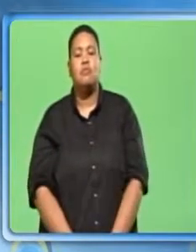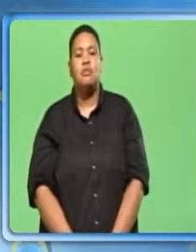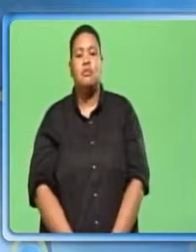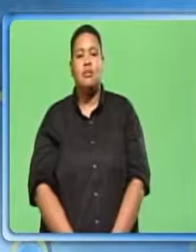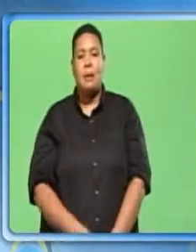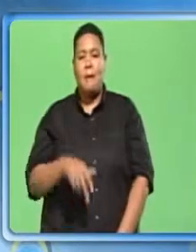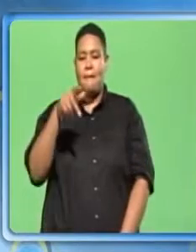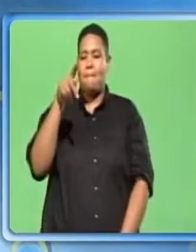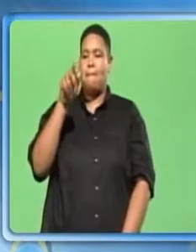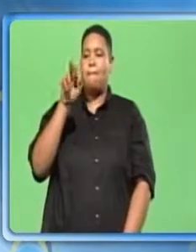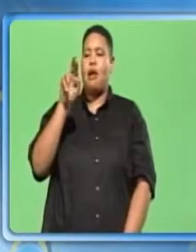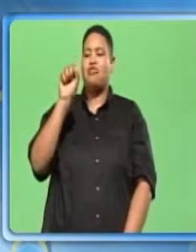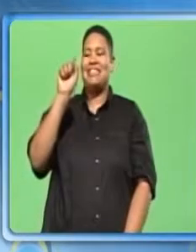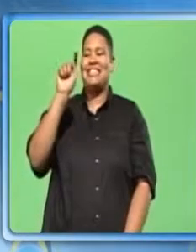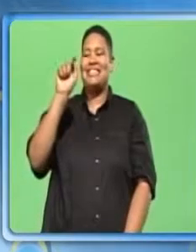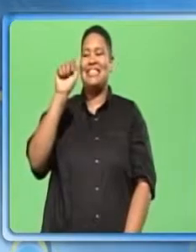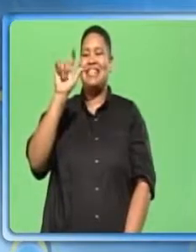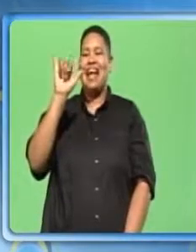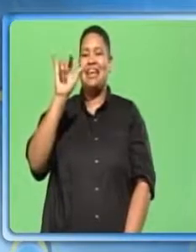peristalsis,